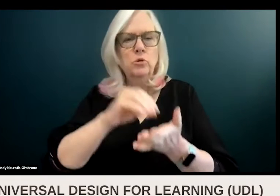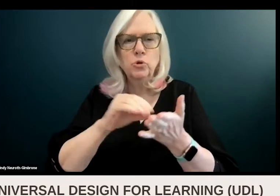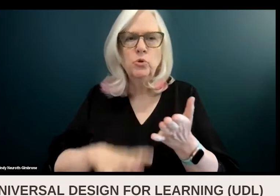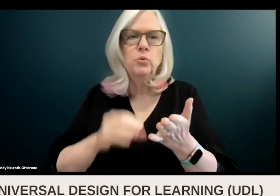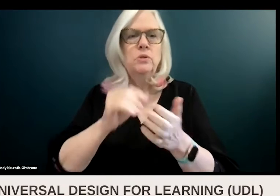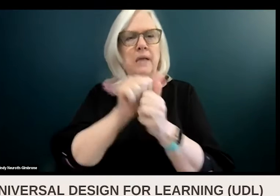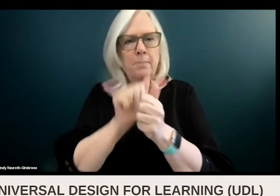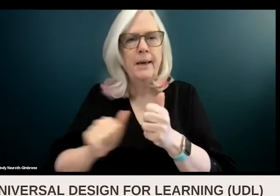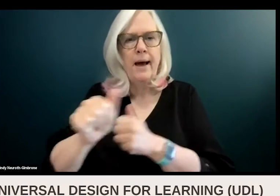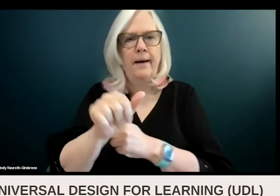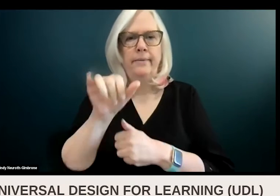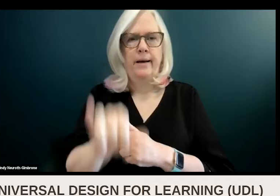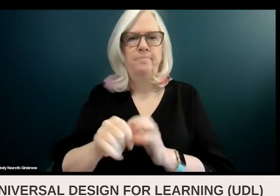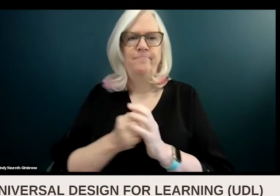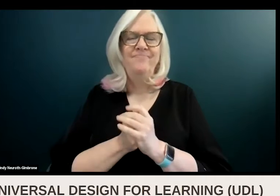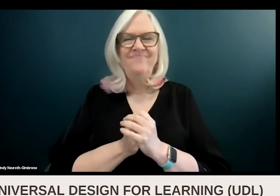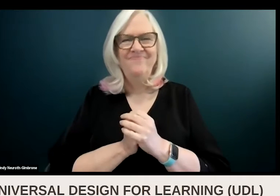too.